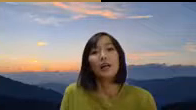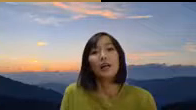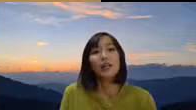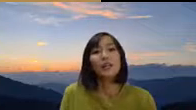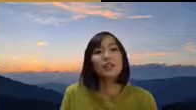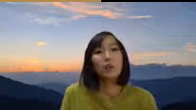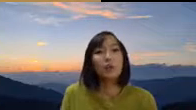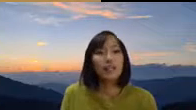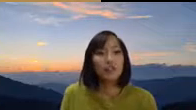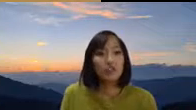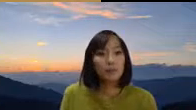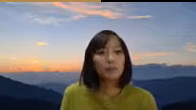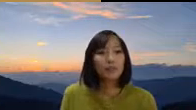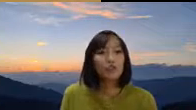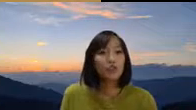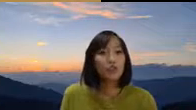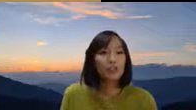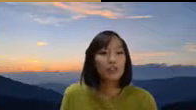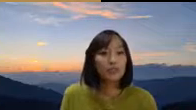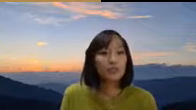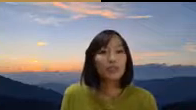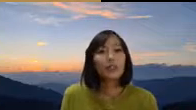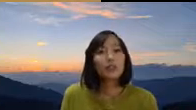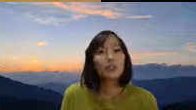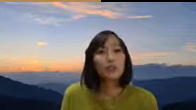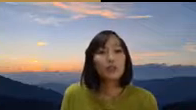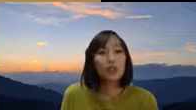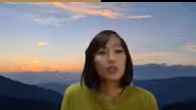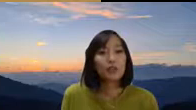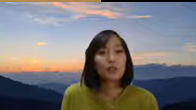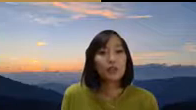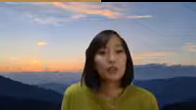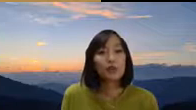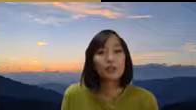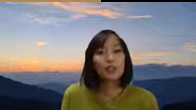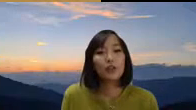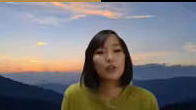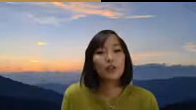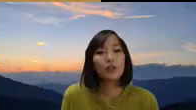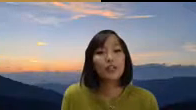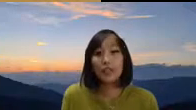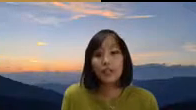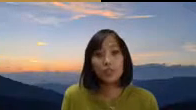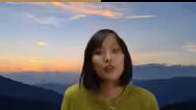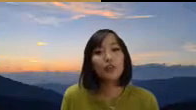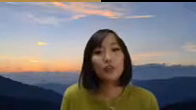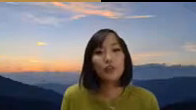of EOSG, Georgia Dominic, Social Affairs Officer from the